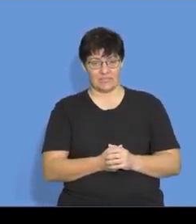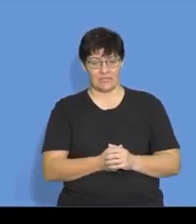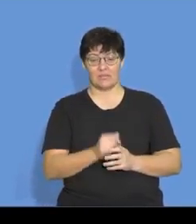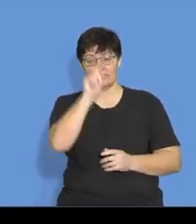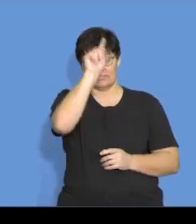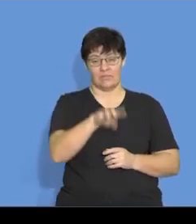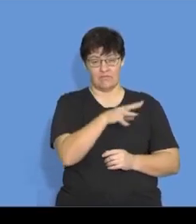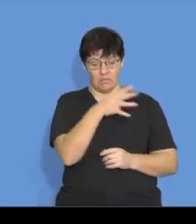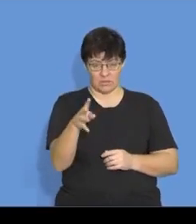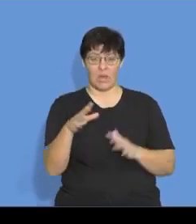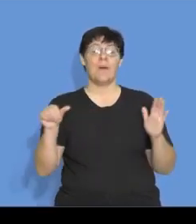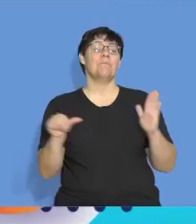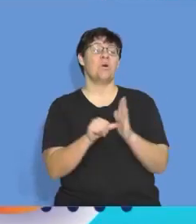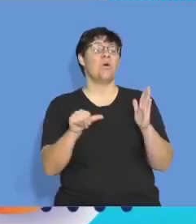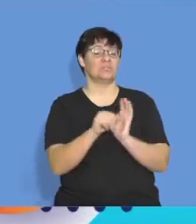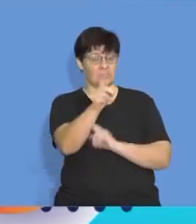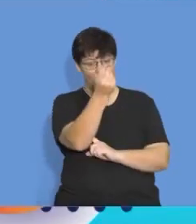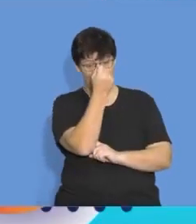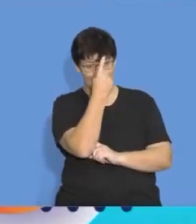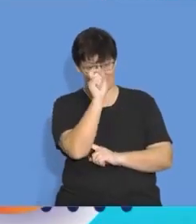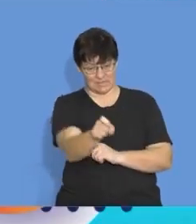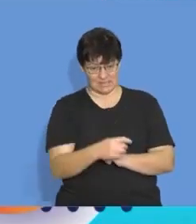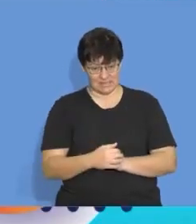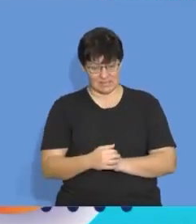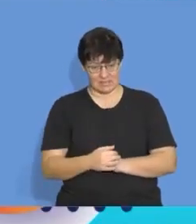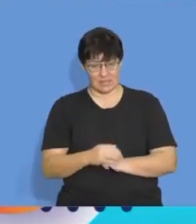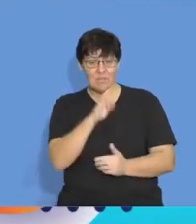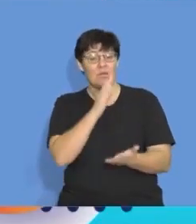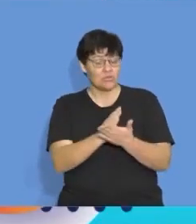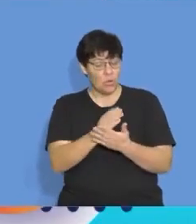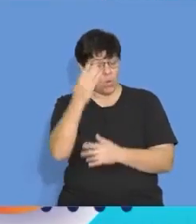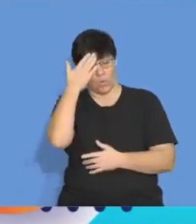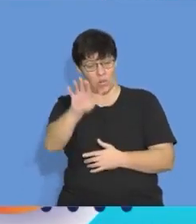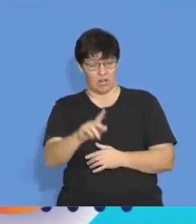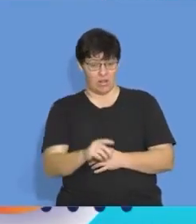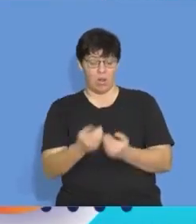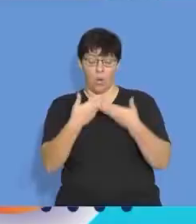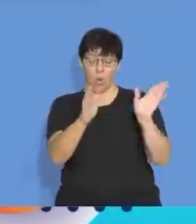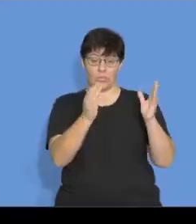is critical for your understanding, so make sure you know it. Opening stock